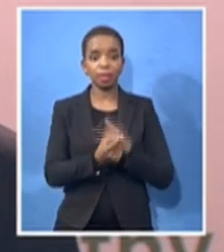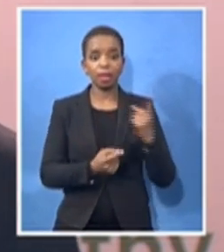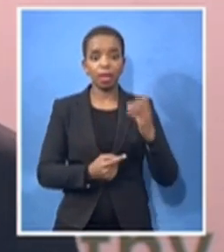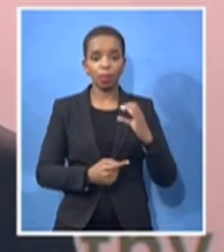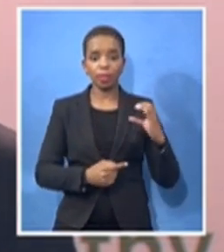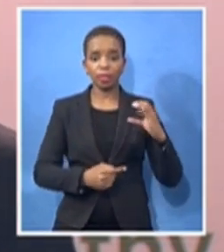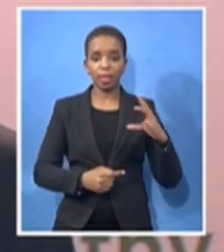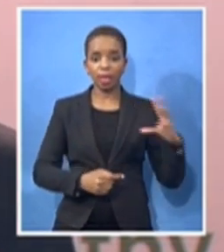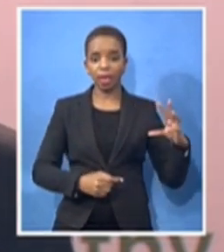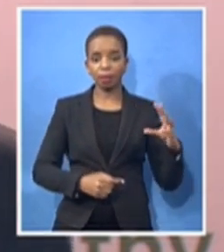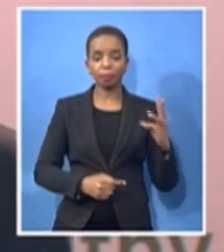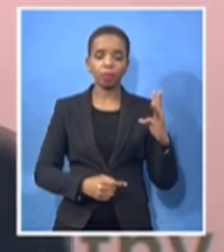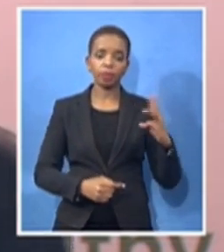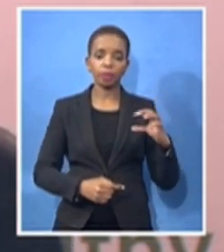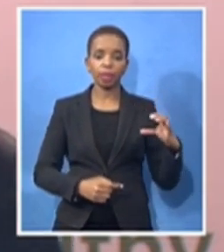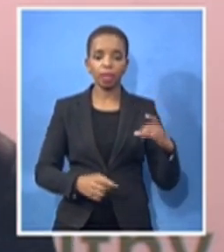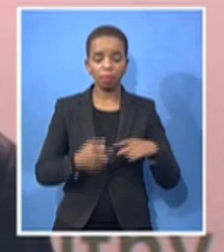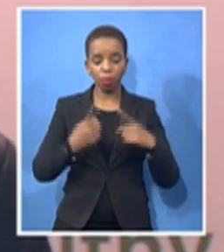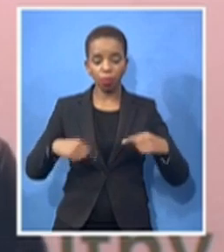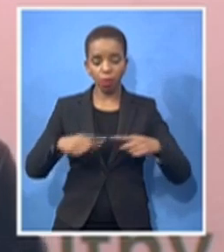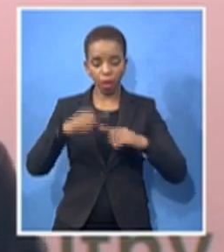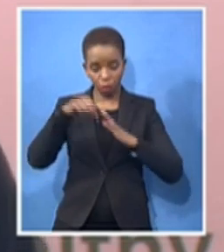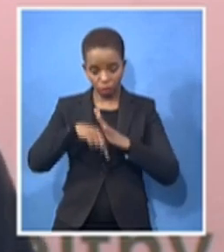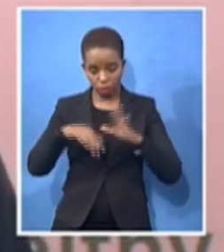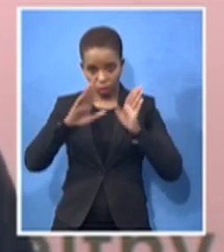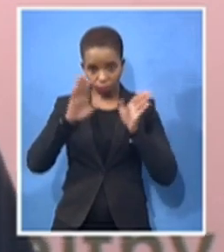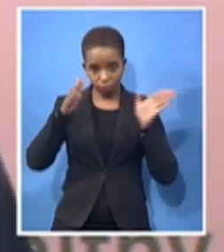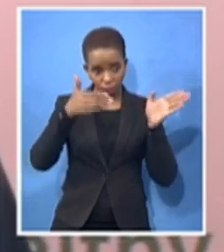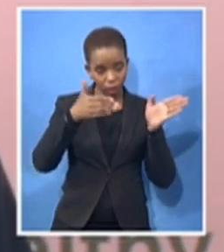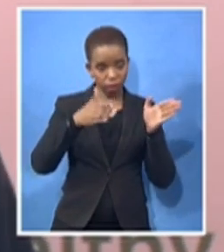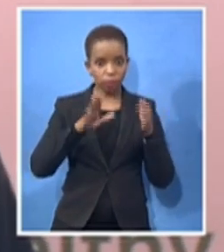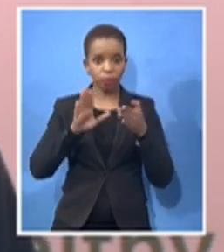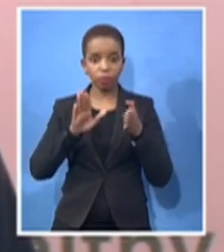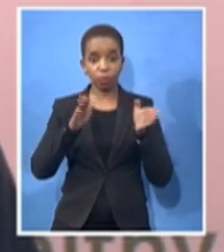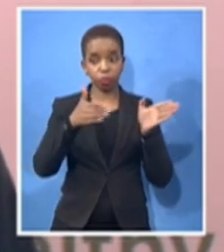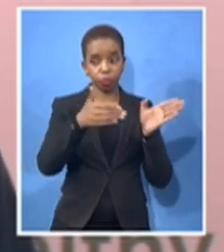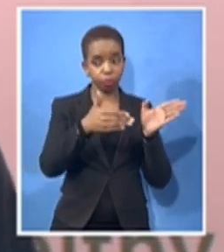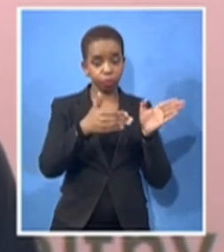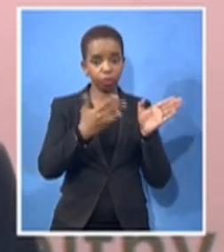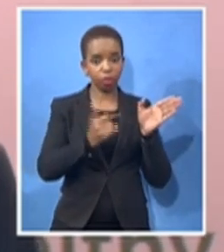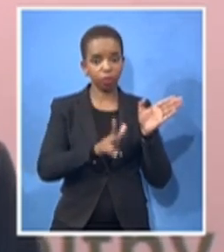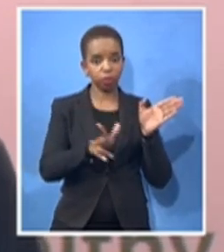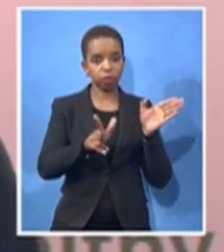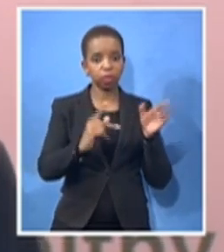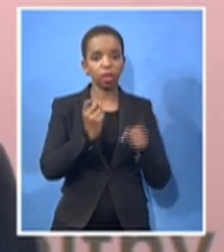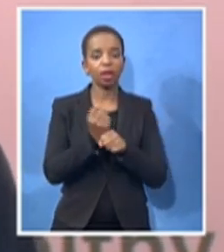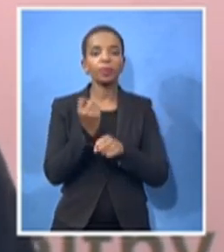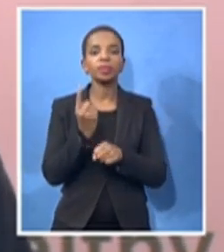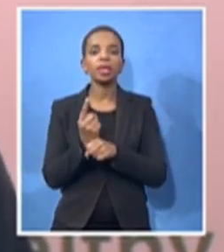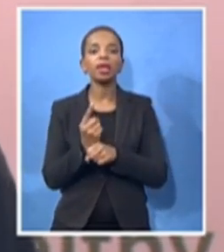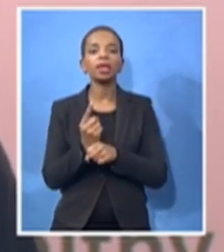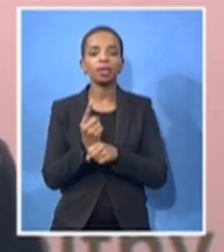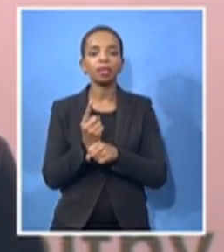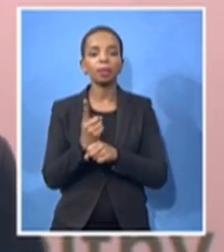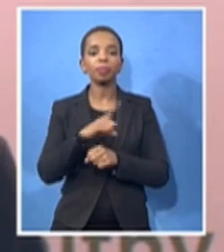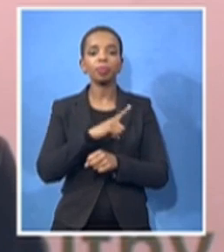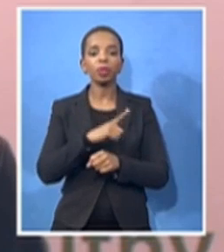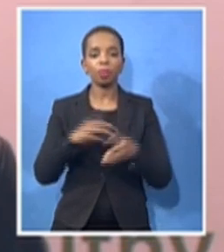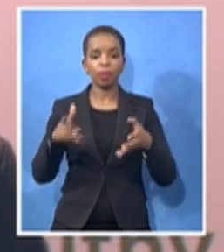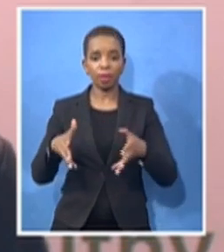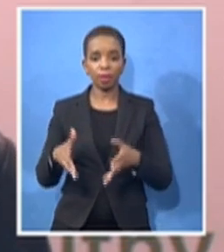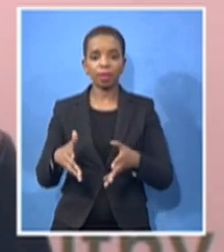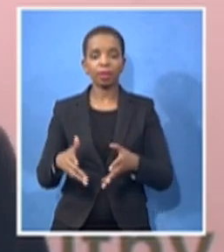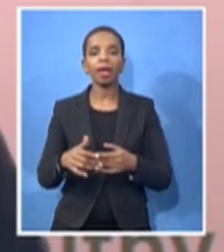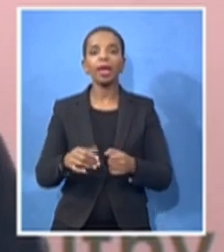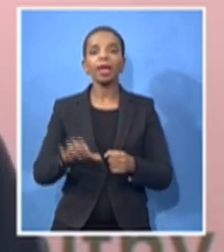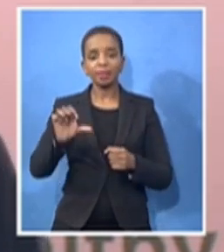at this very important area, which is Gauteng, with the biggest hospital in the southern hemisphere as Chris